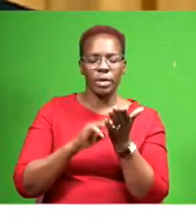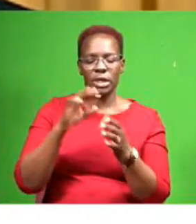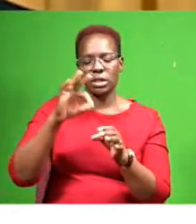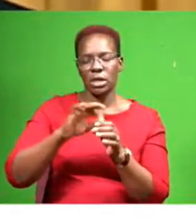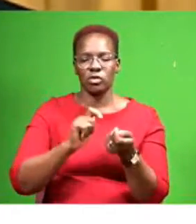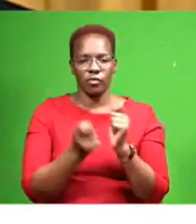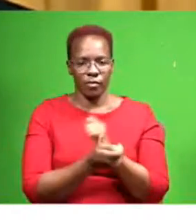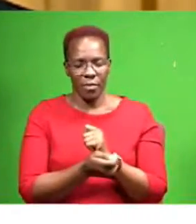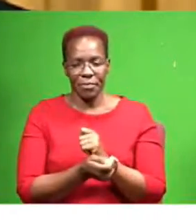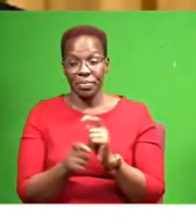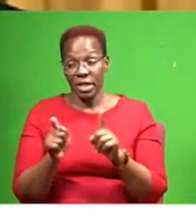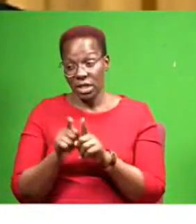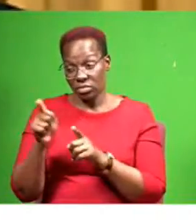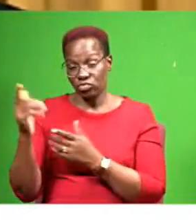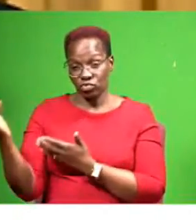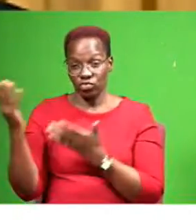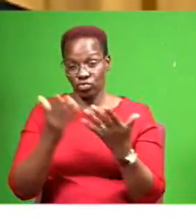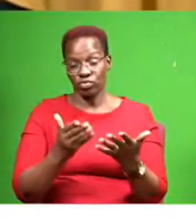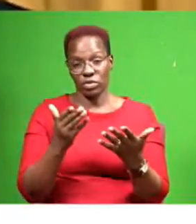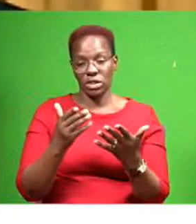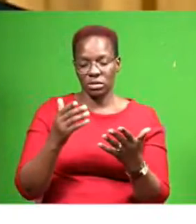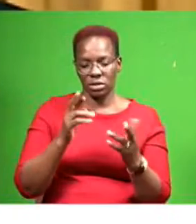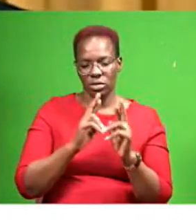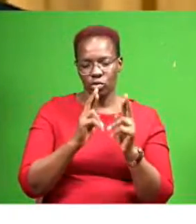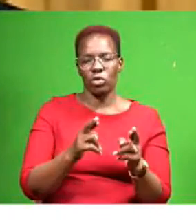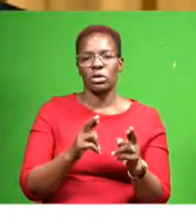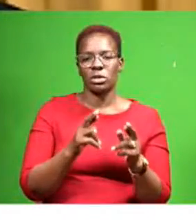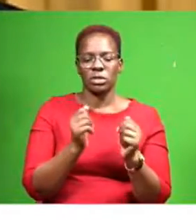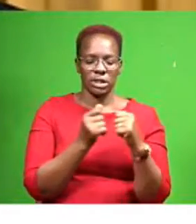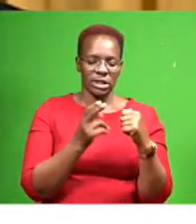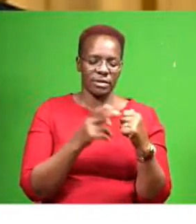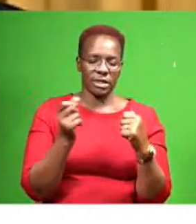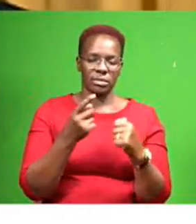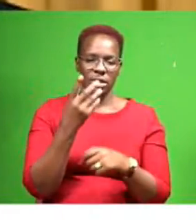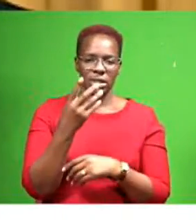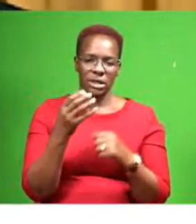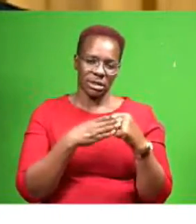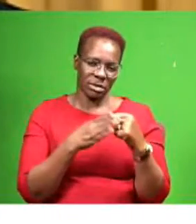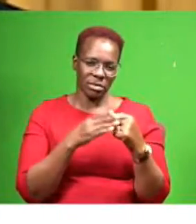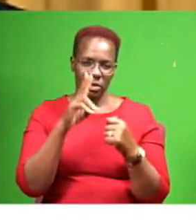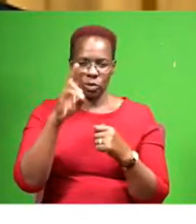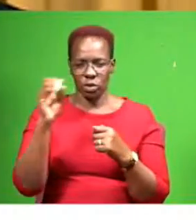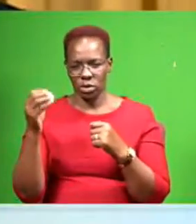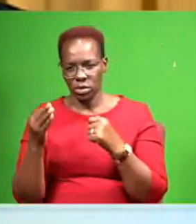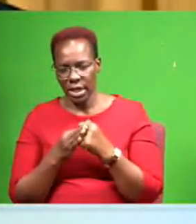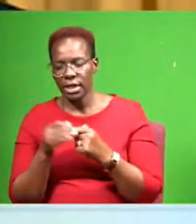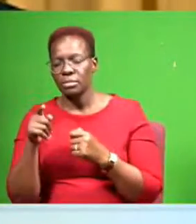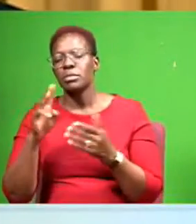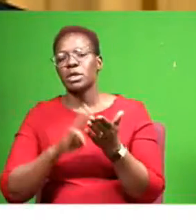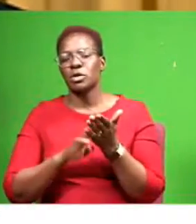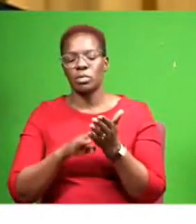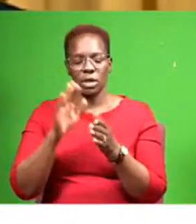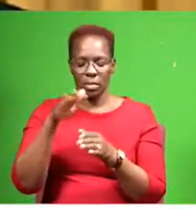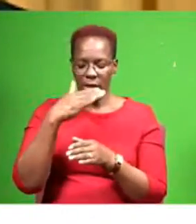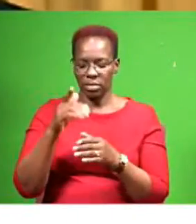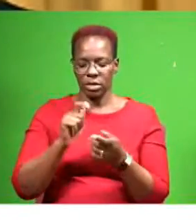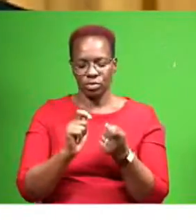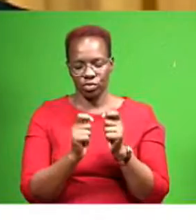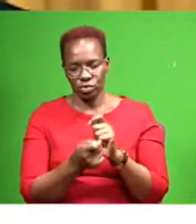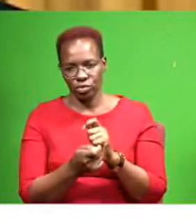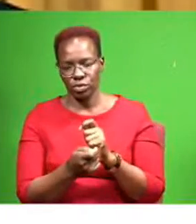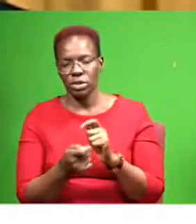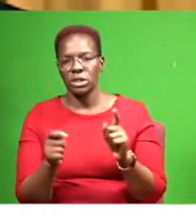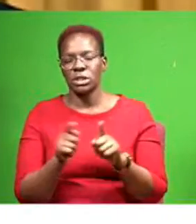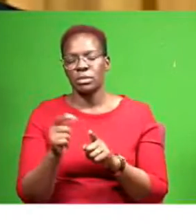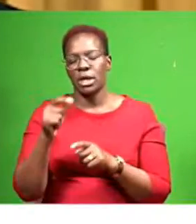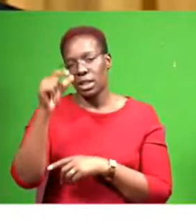Commission presented its report to President Mwai Kibaki on 17 September 2008, in which it recommended fundamental amendments to laws